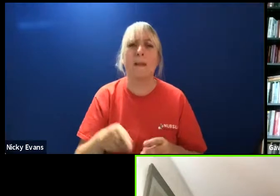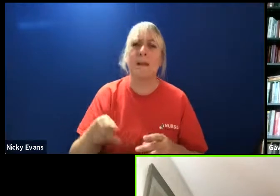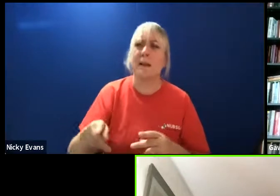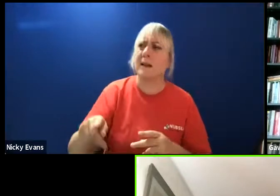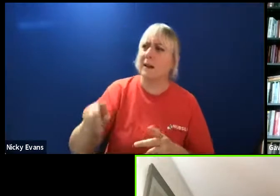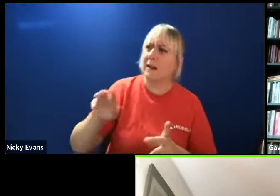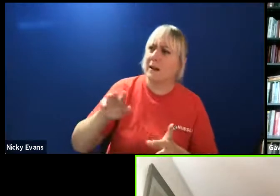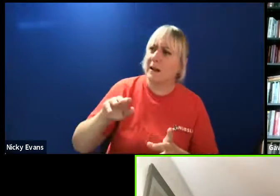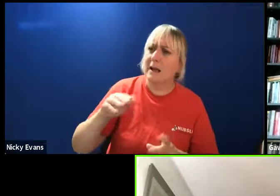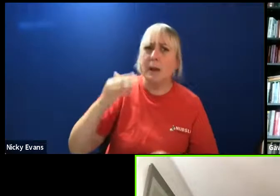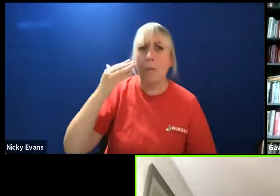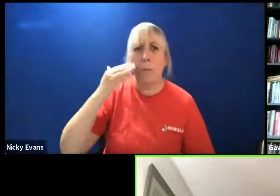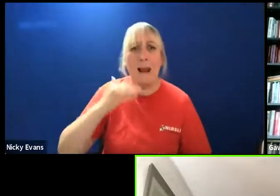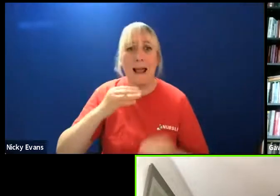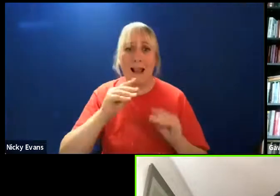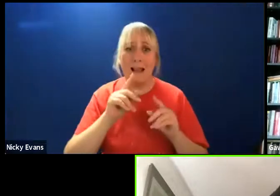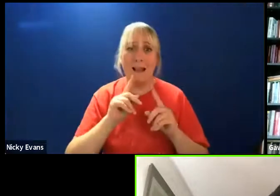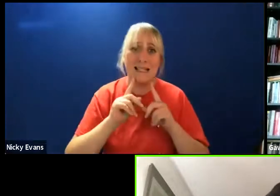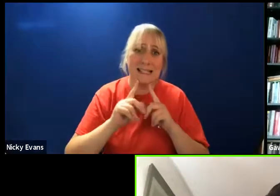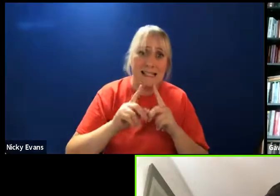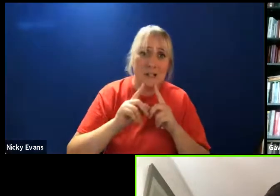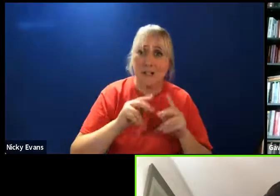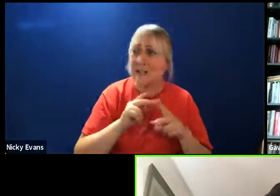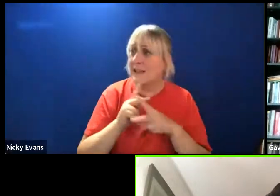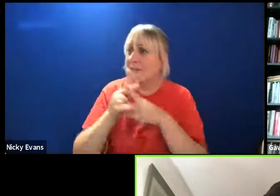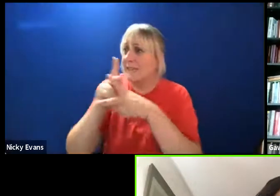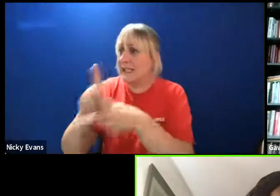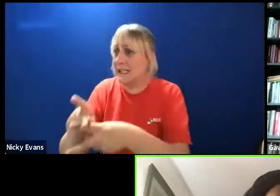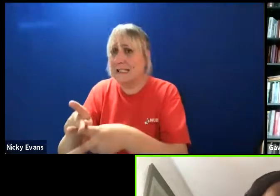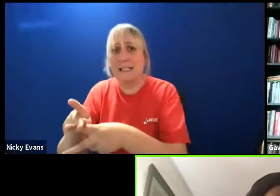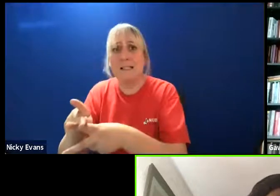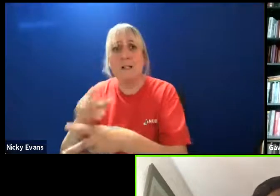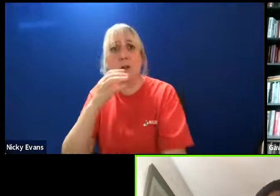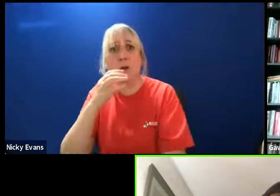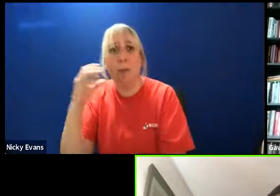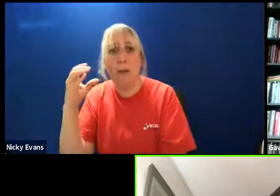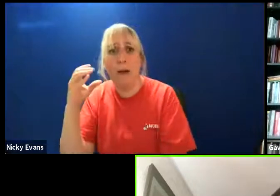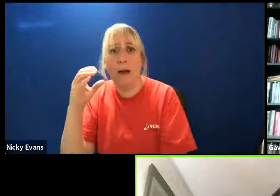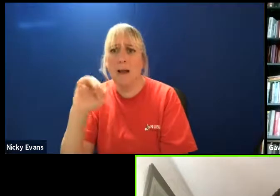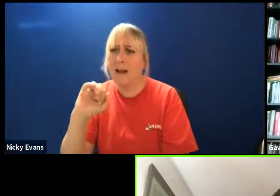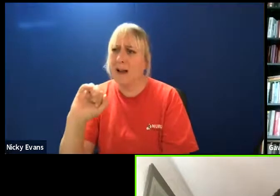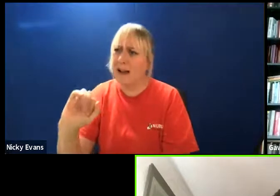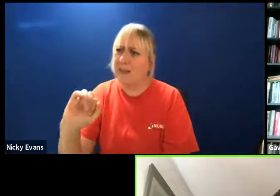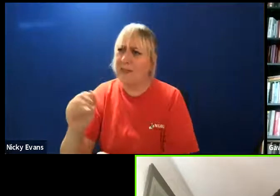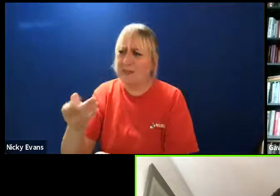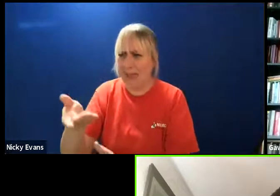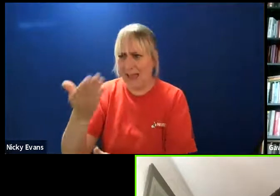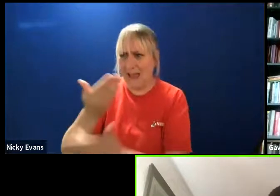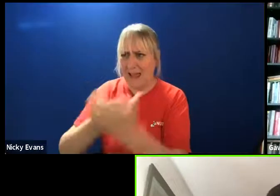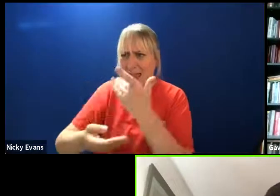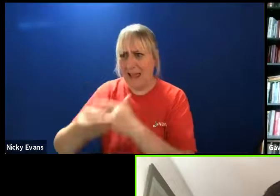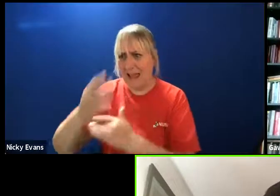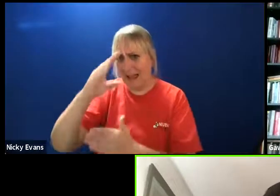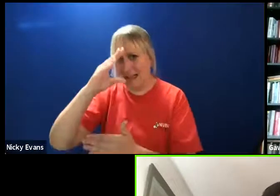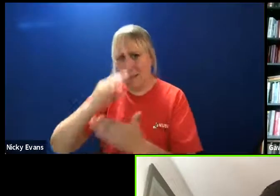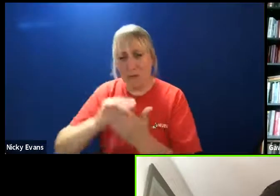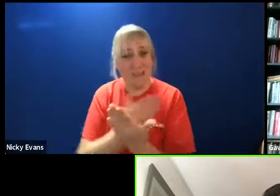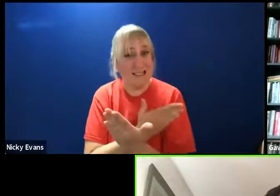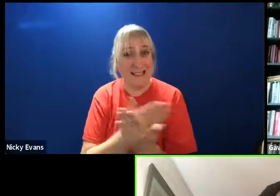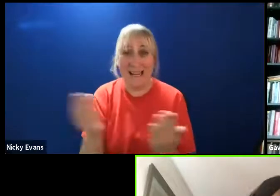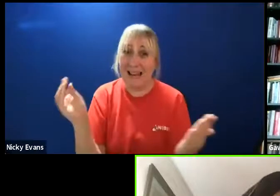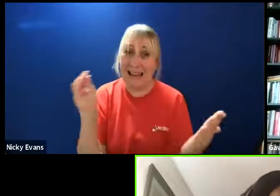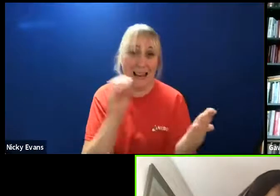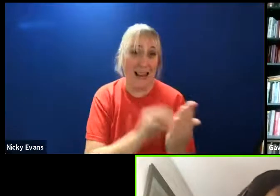educators who went to Cuba and have written their narratives in a book, to me, are clear, which are that we absolutely